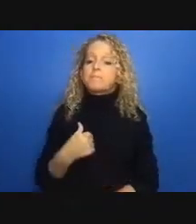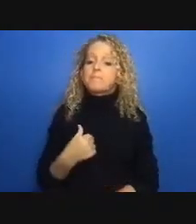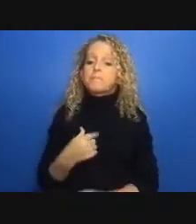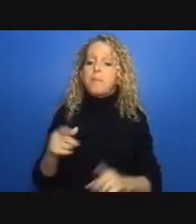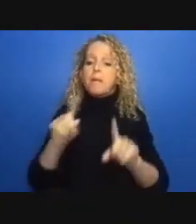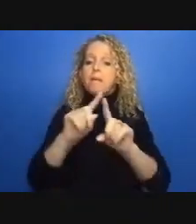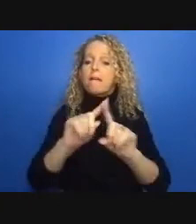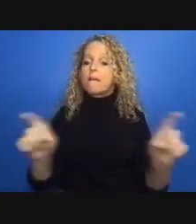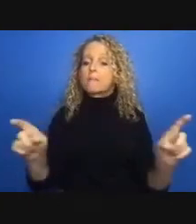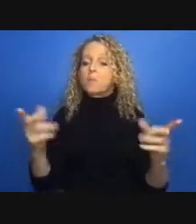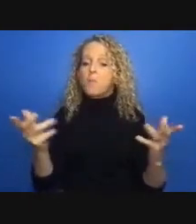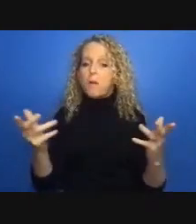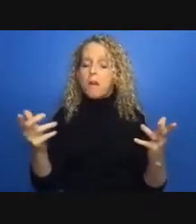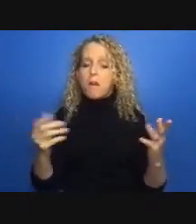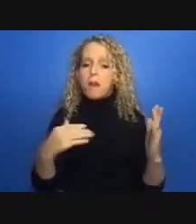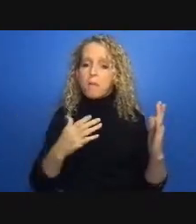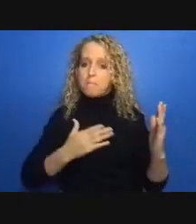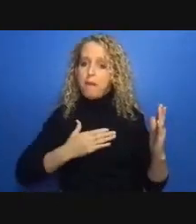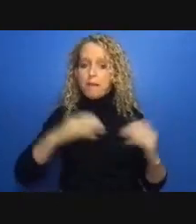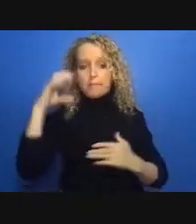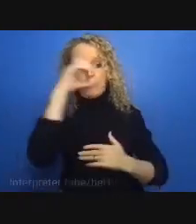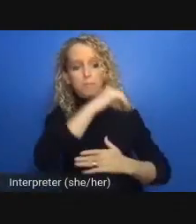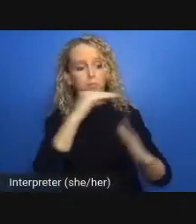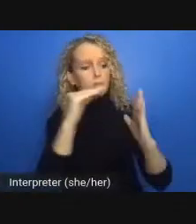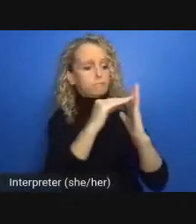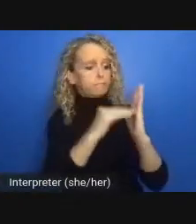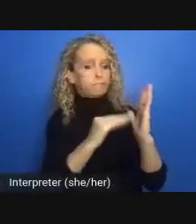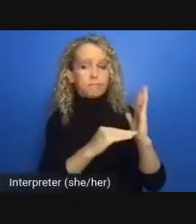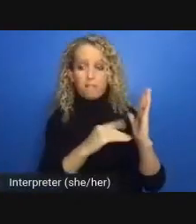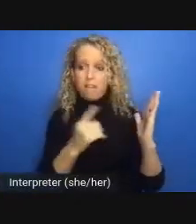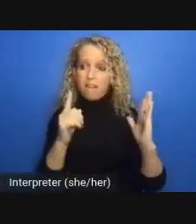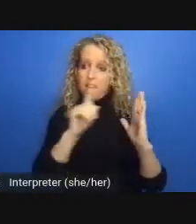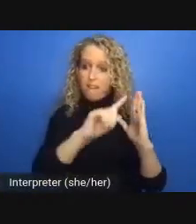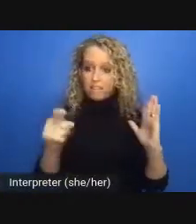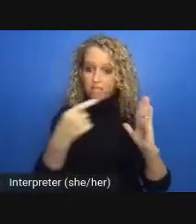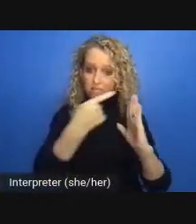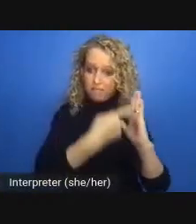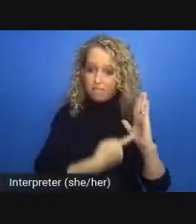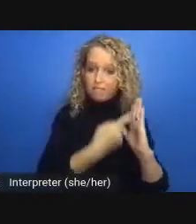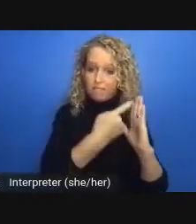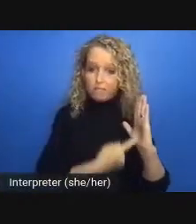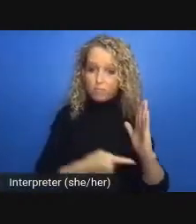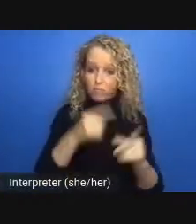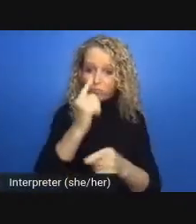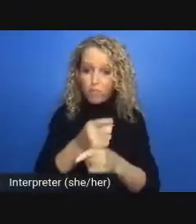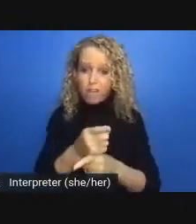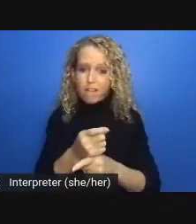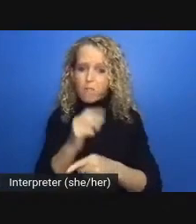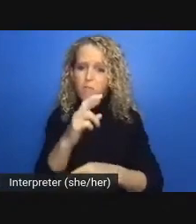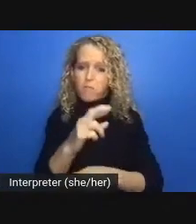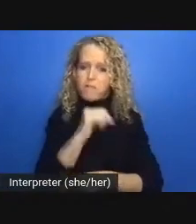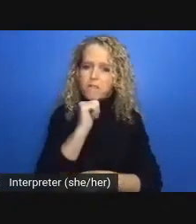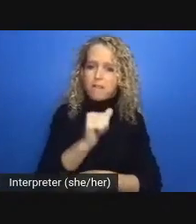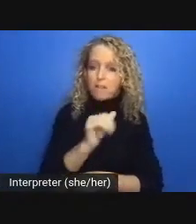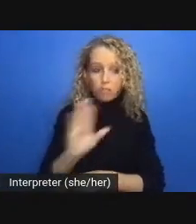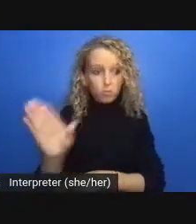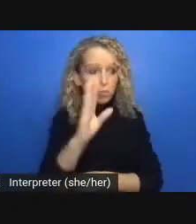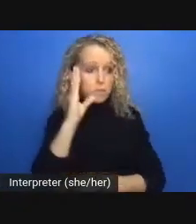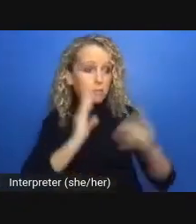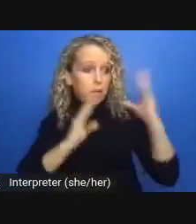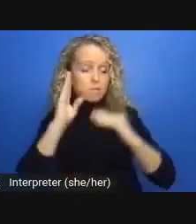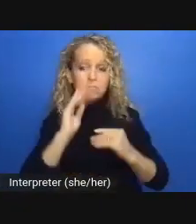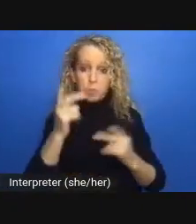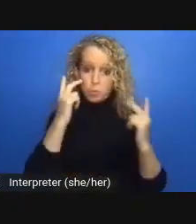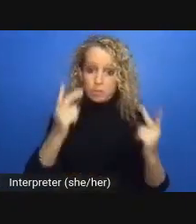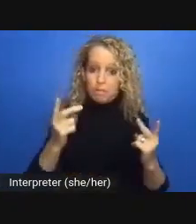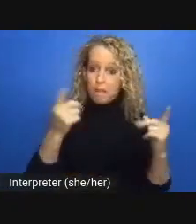we were on the right track. Are these assumptions correct? Is this what you're seeing in your communities? Is this what you're experiencing? And if not, tell us. Tell us